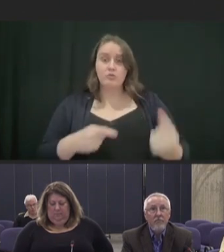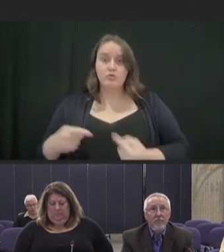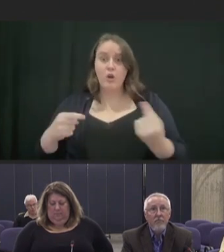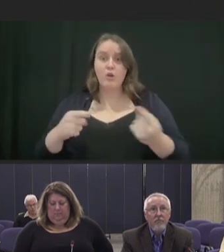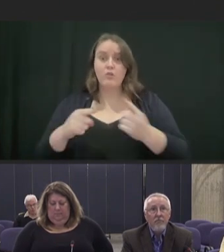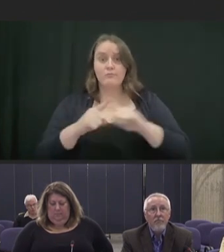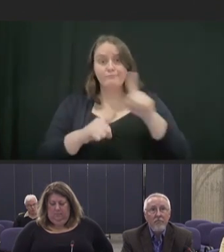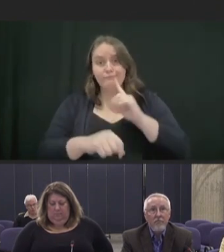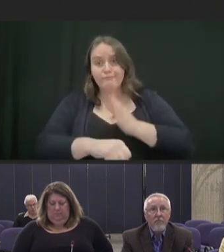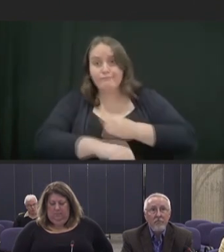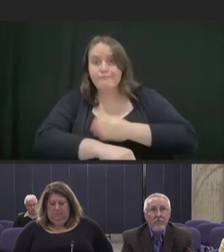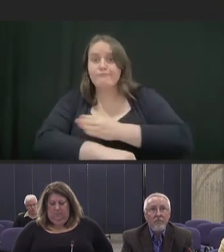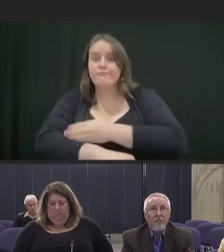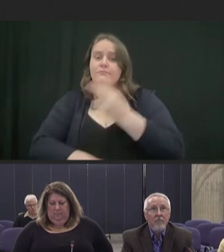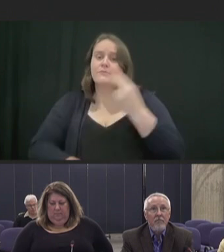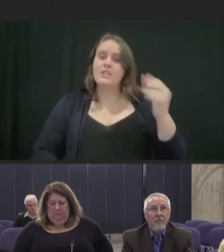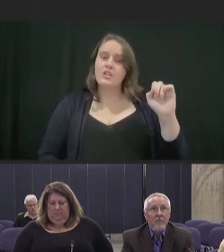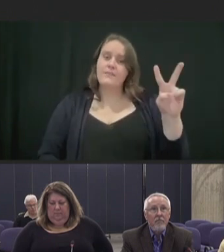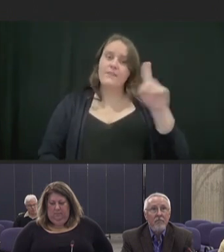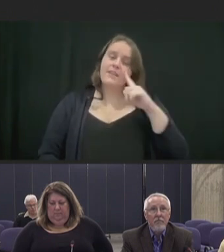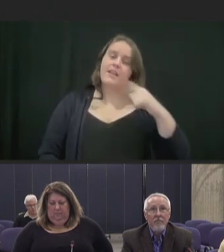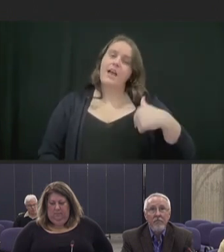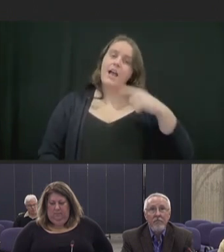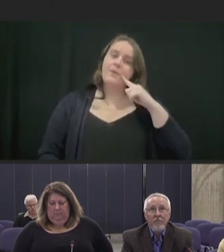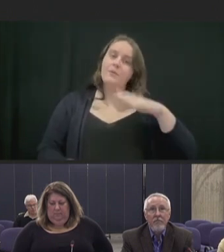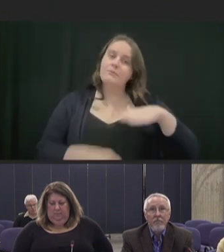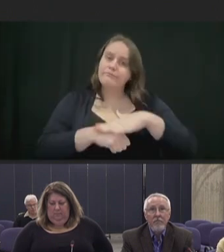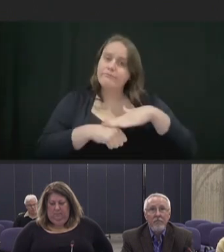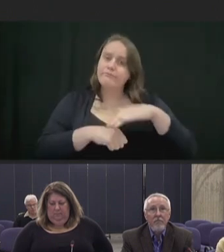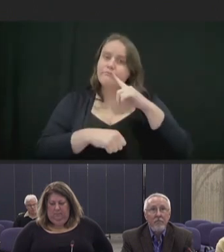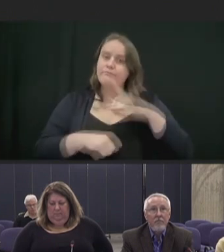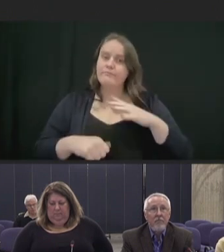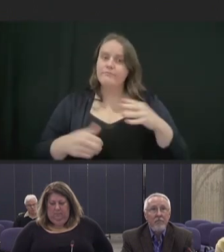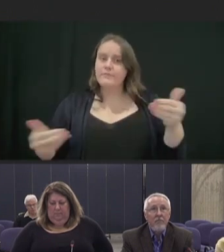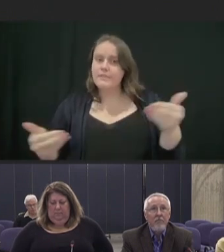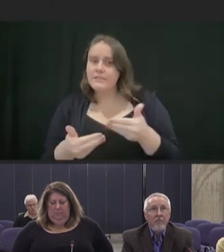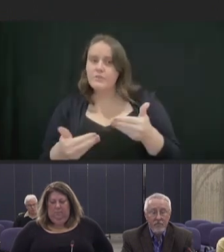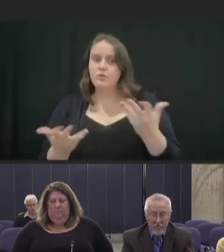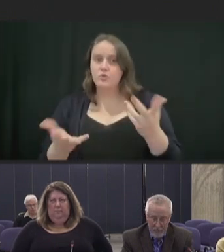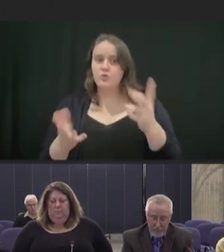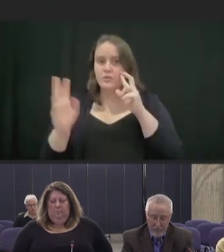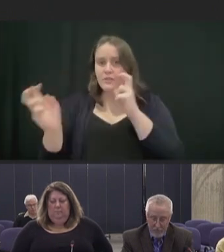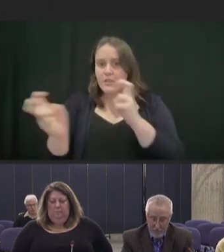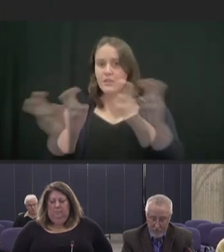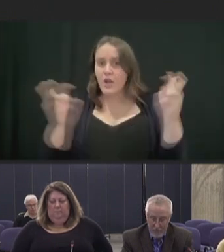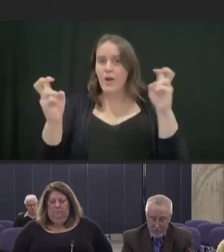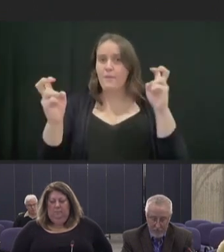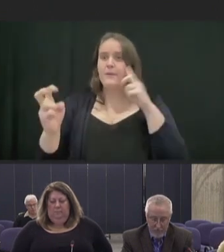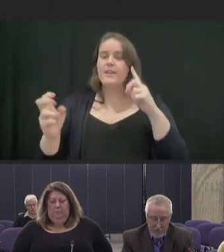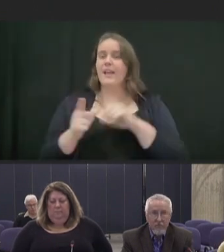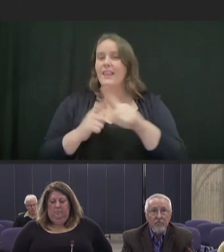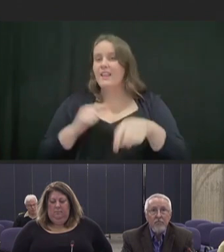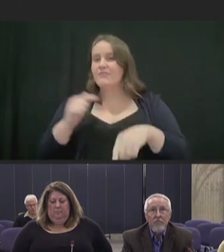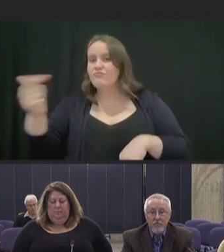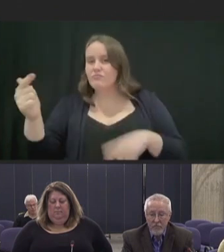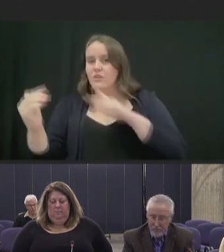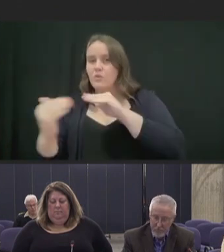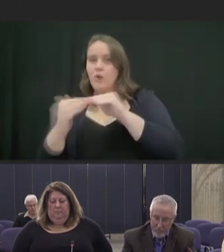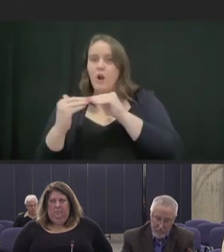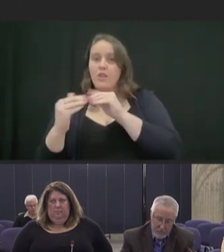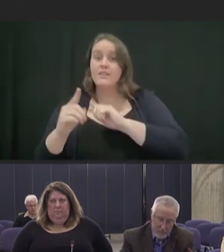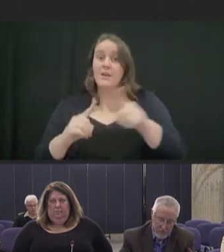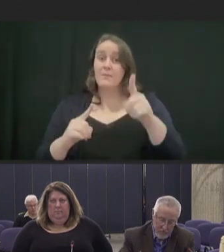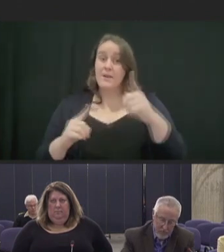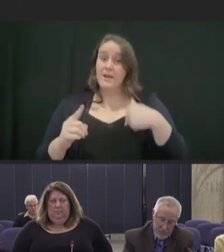my colleagues can explain in further detail why we are optimistic that the progress we're seeing is uniting us